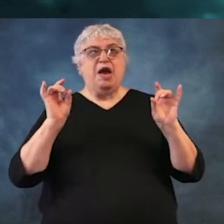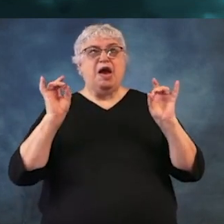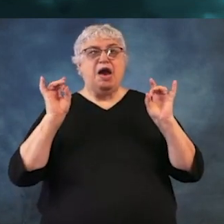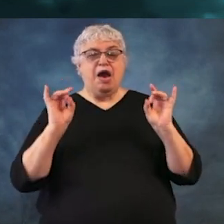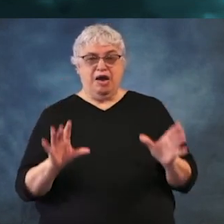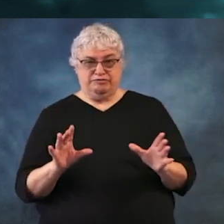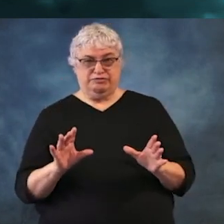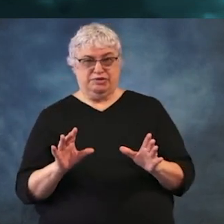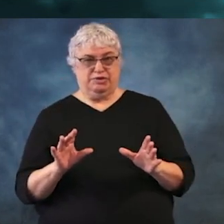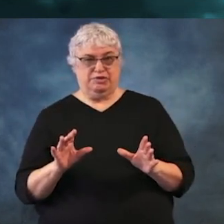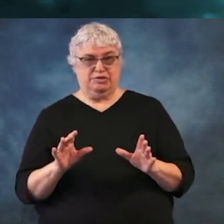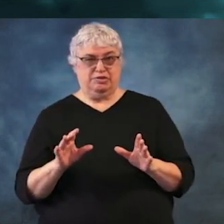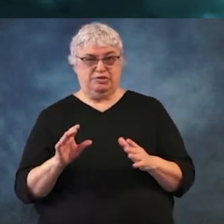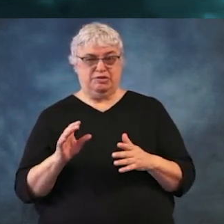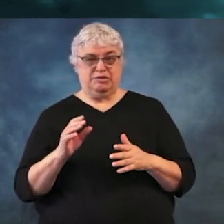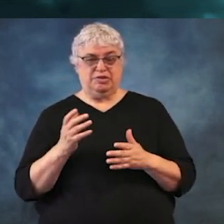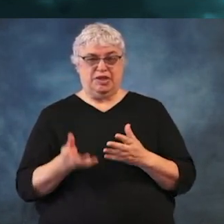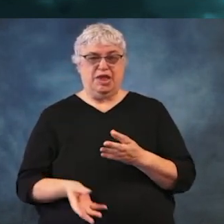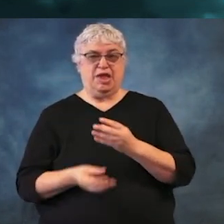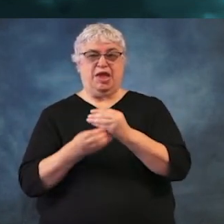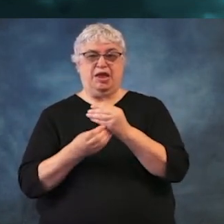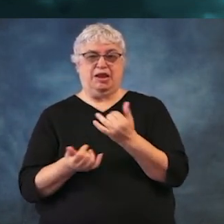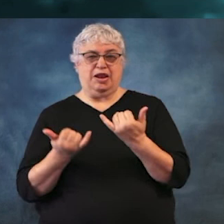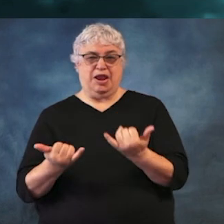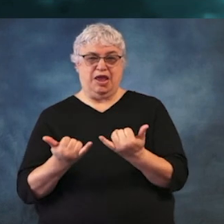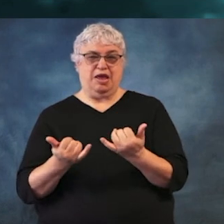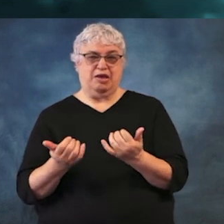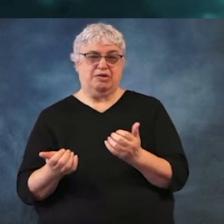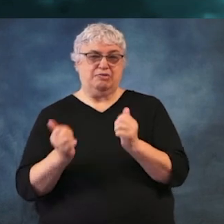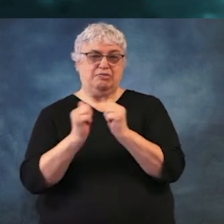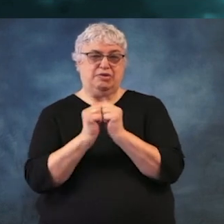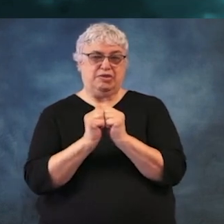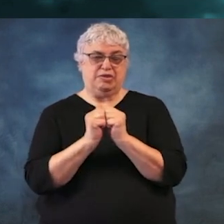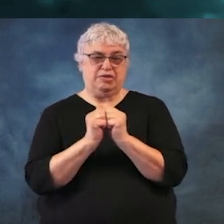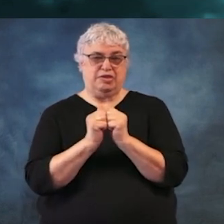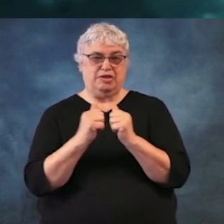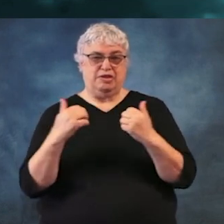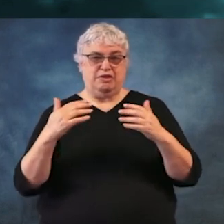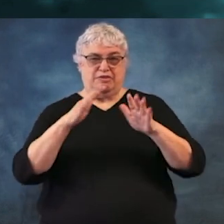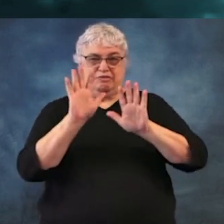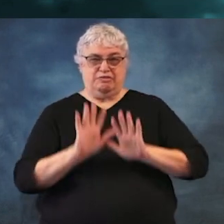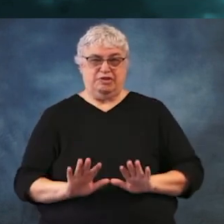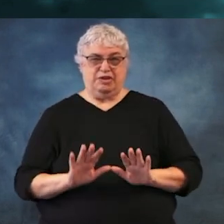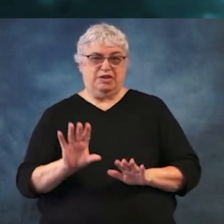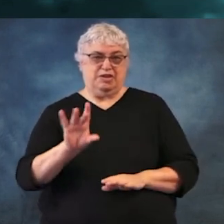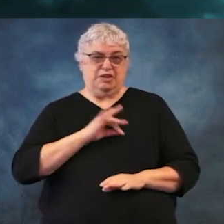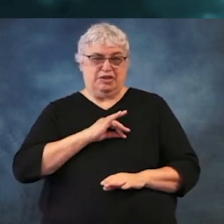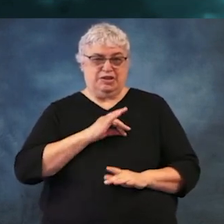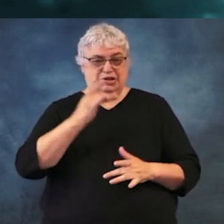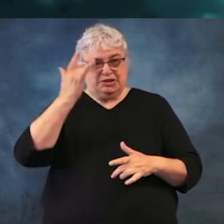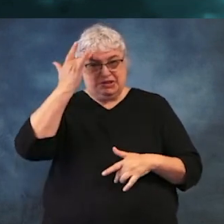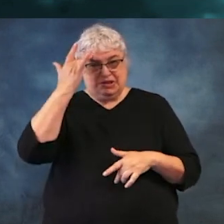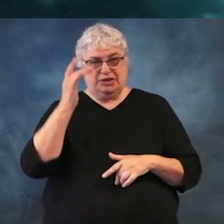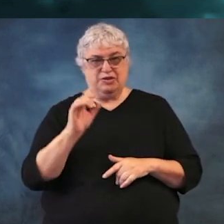when you compound that fear with the incredible fear that I have of contracting